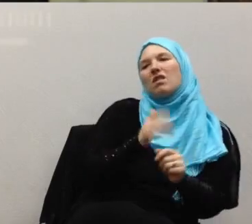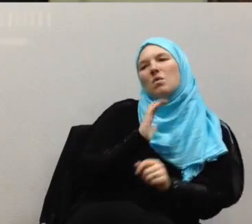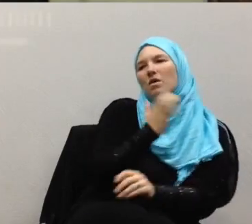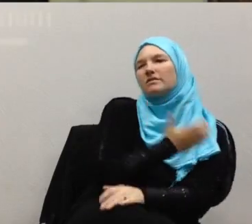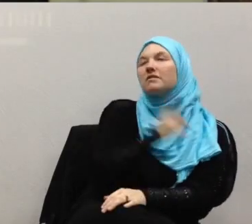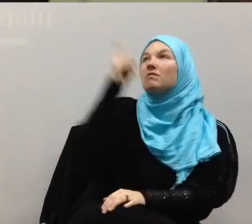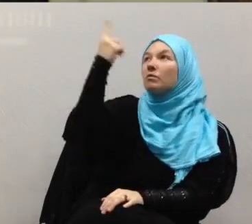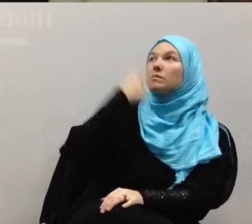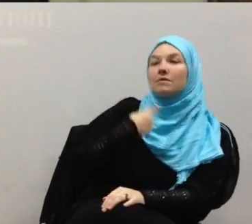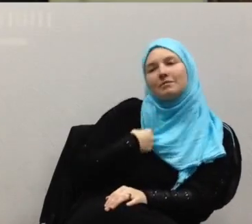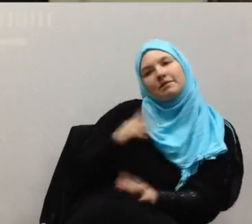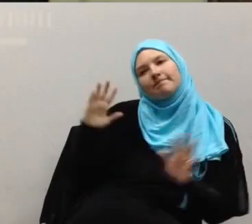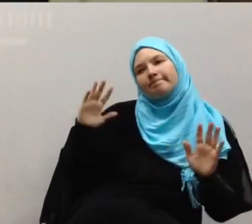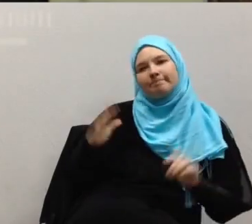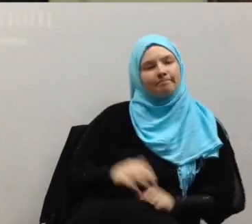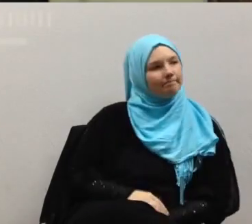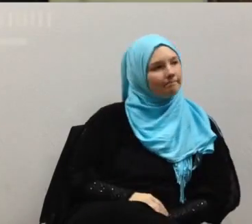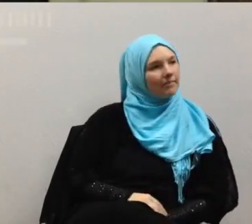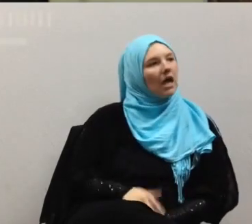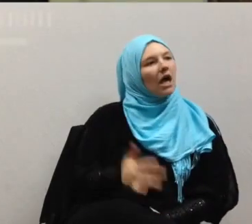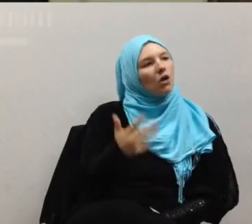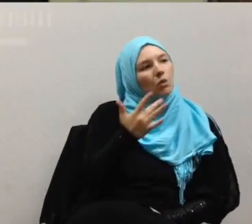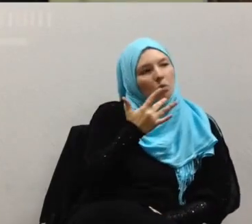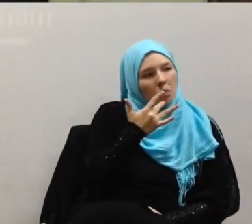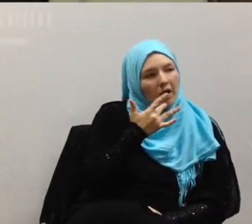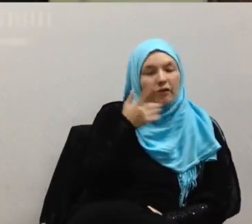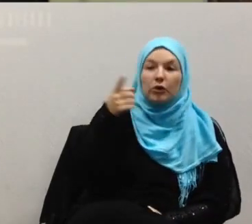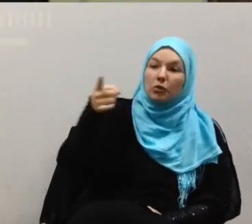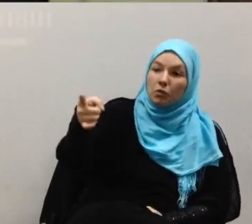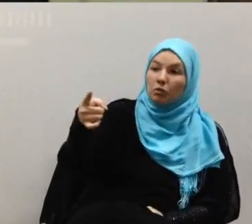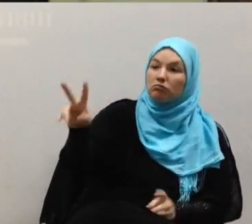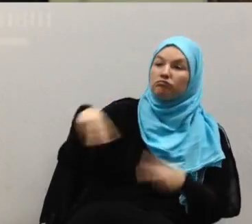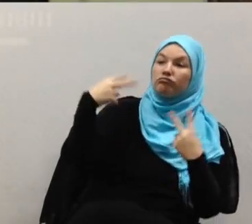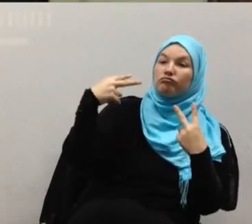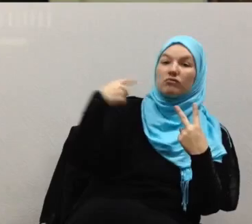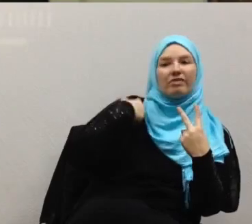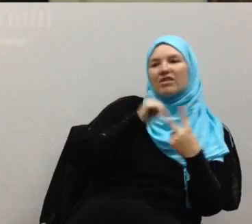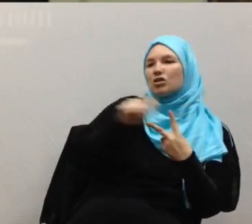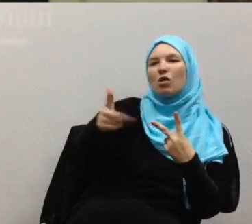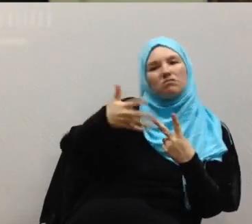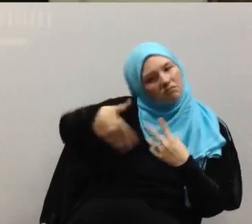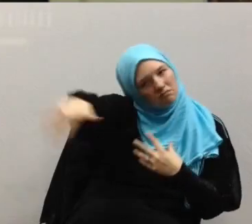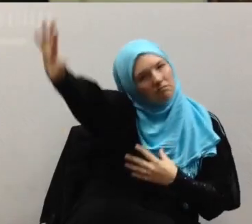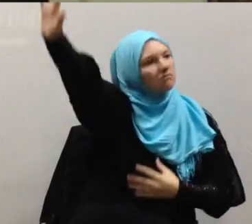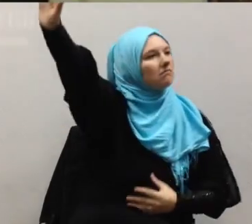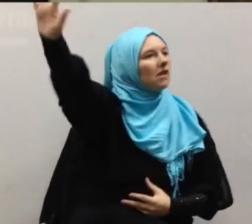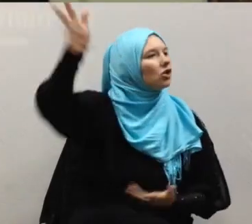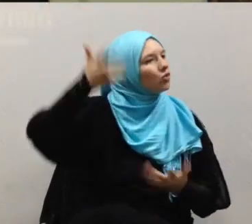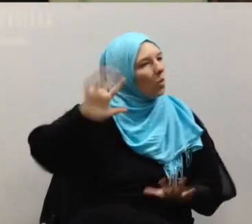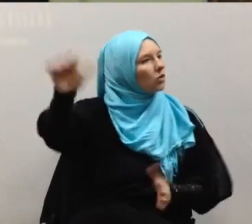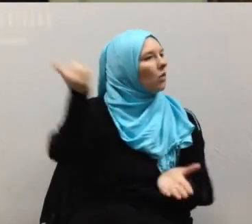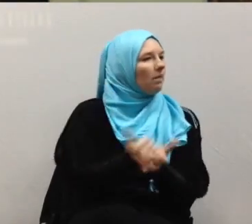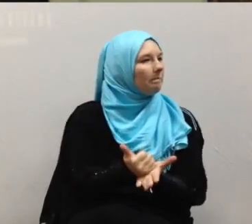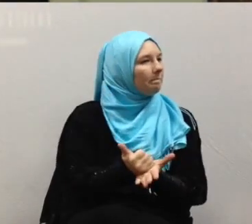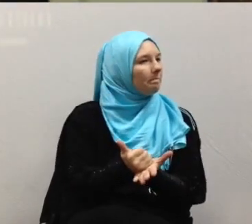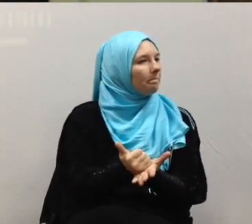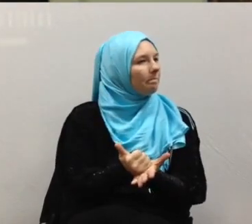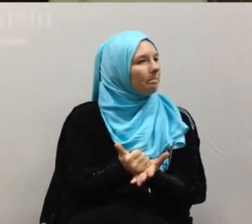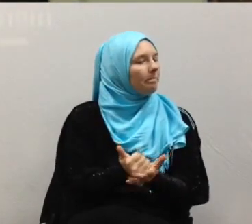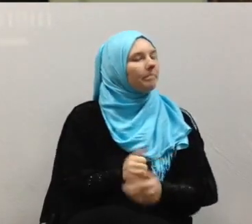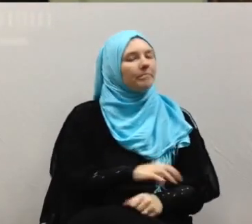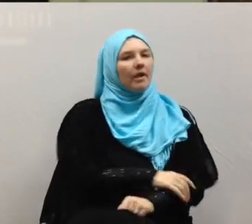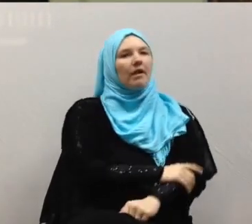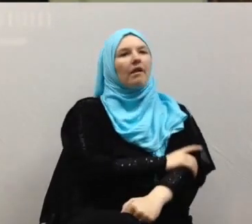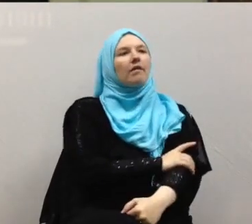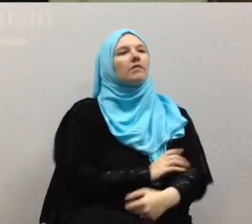rather you envy us. See, they always have to corner the believers. You are the evil guys,